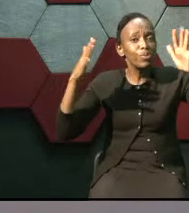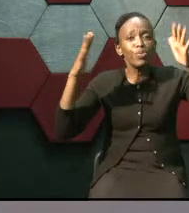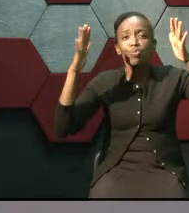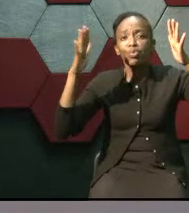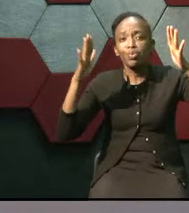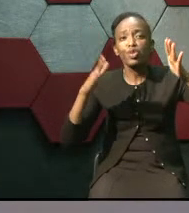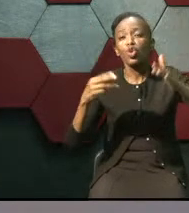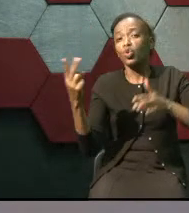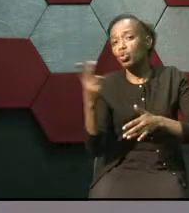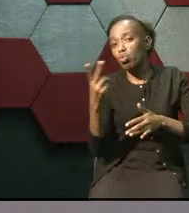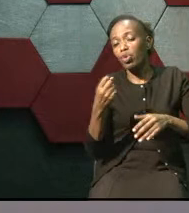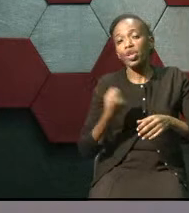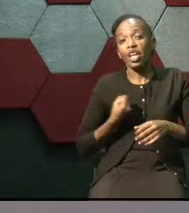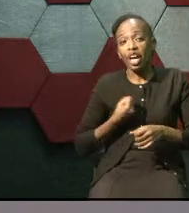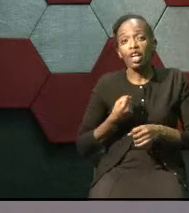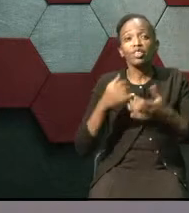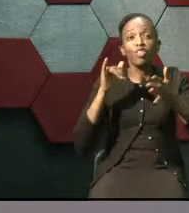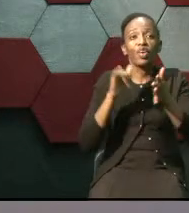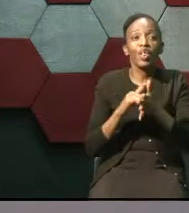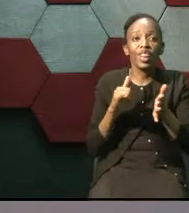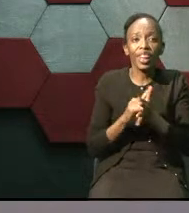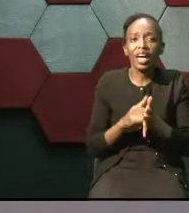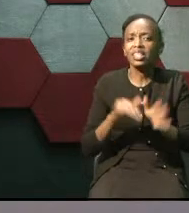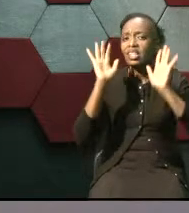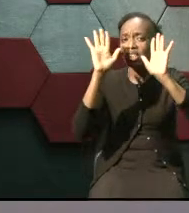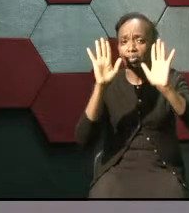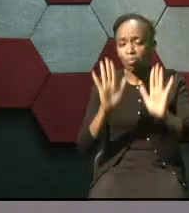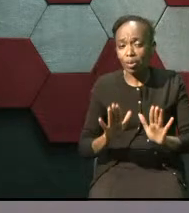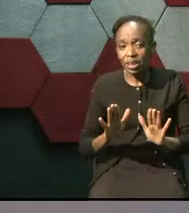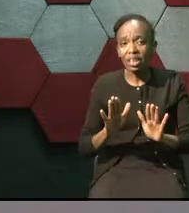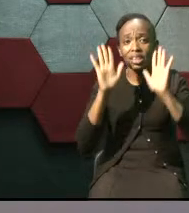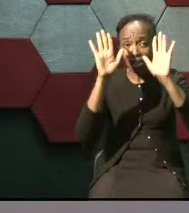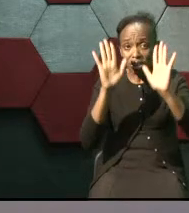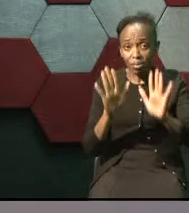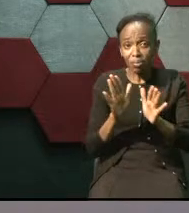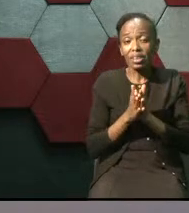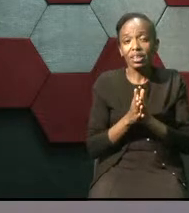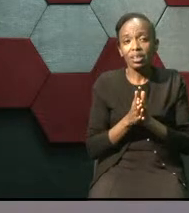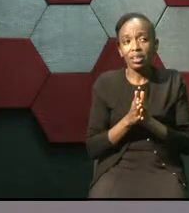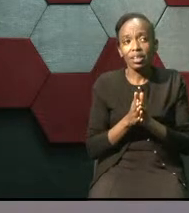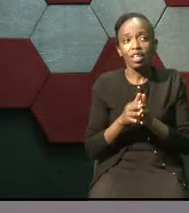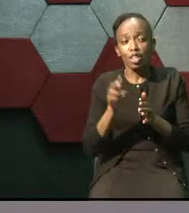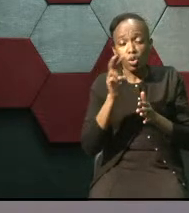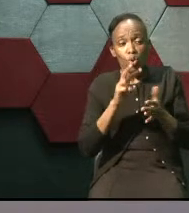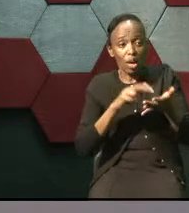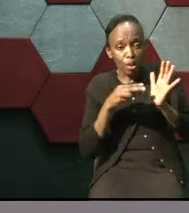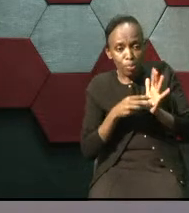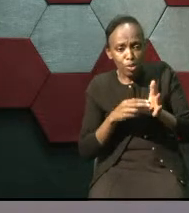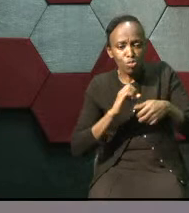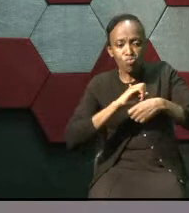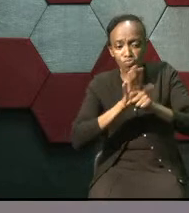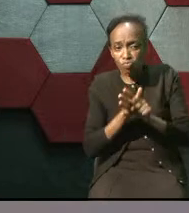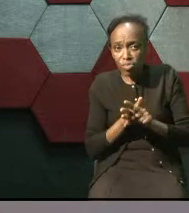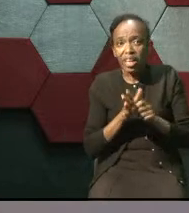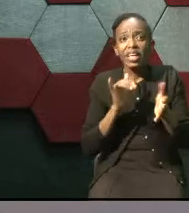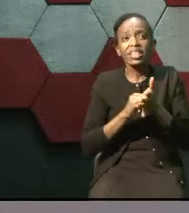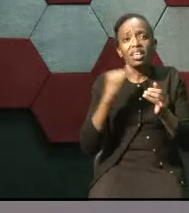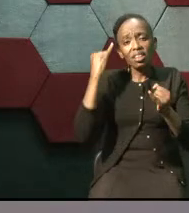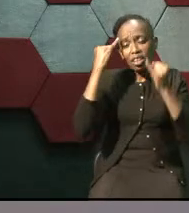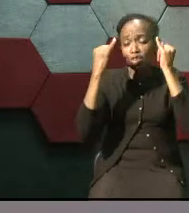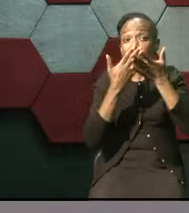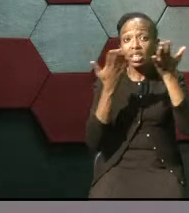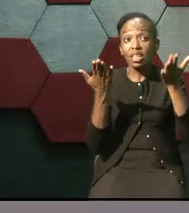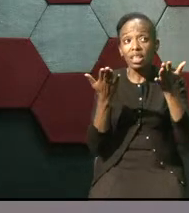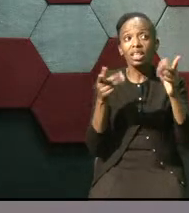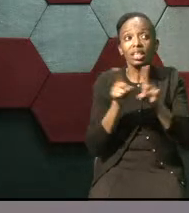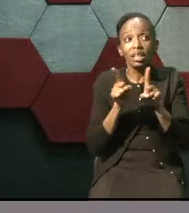congratulations, Sabrina and Marietta, for that incredible. You look at the project COVID RAF, it's such an innovative thing. You know,